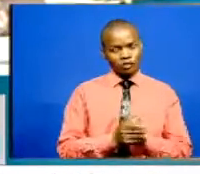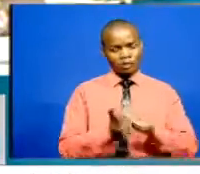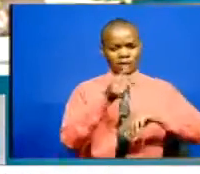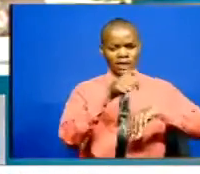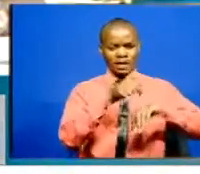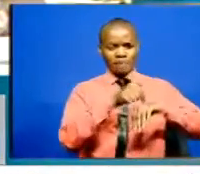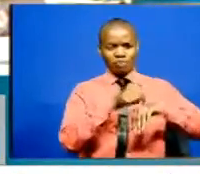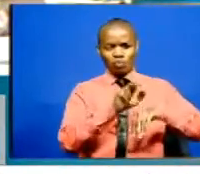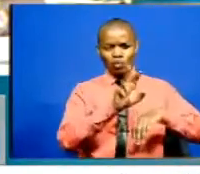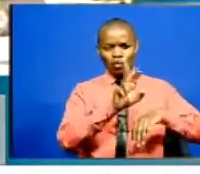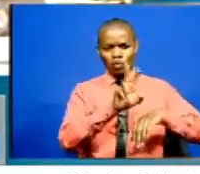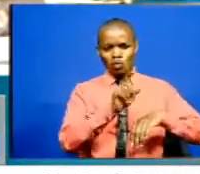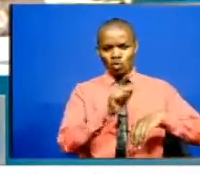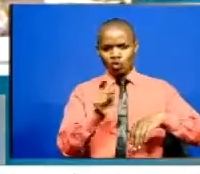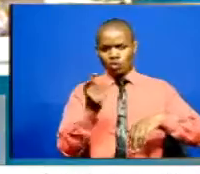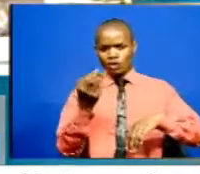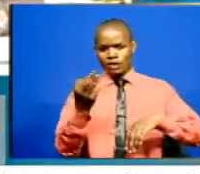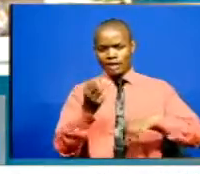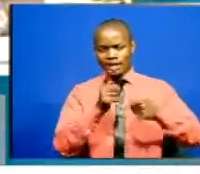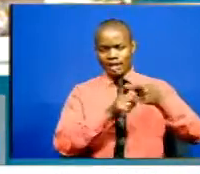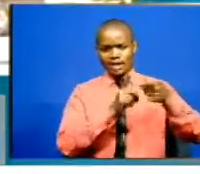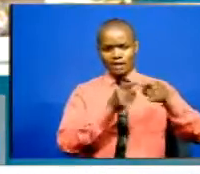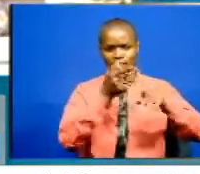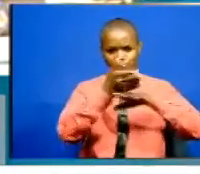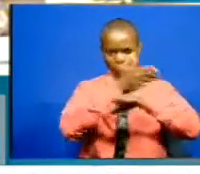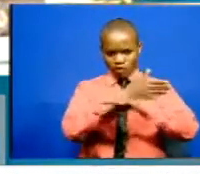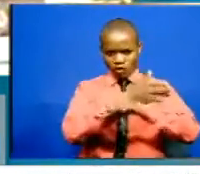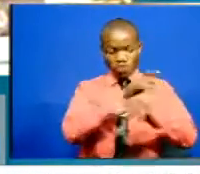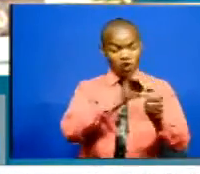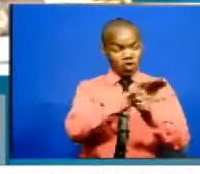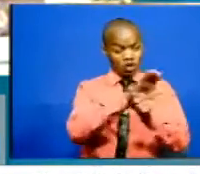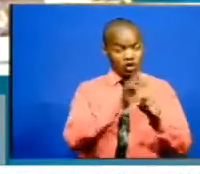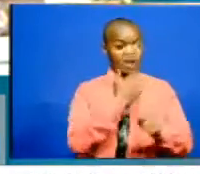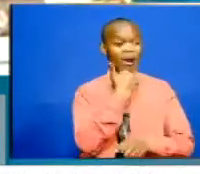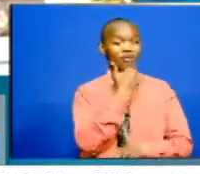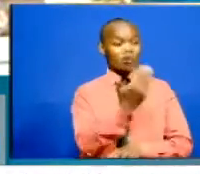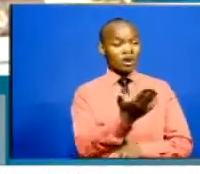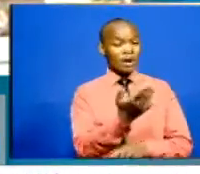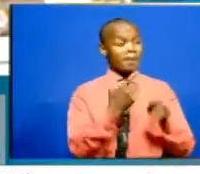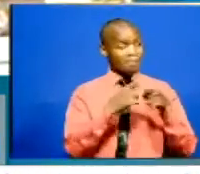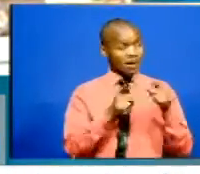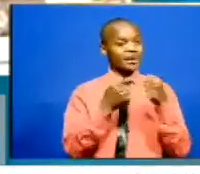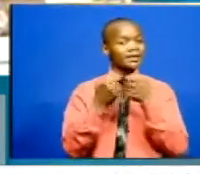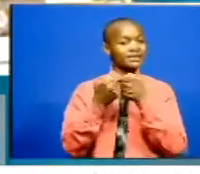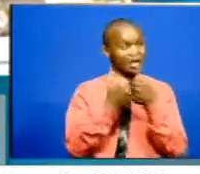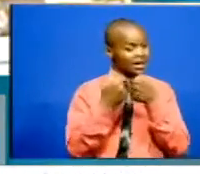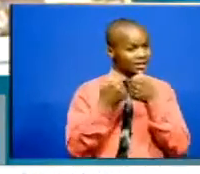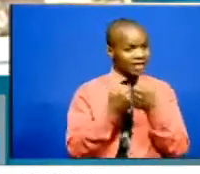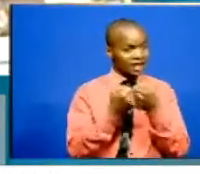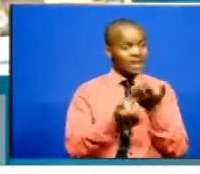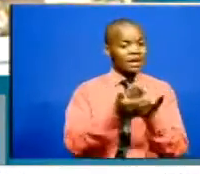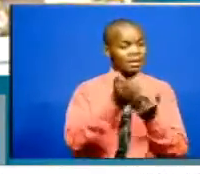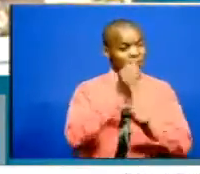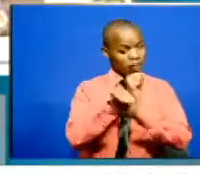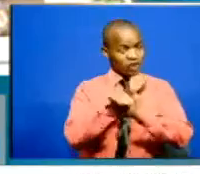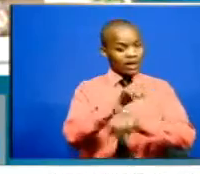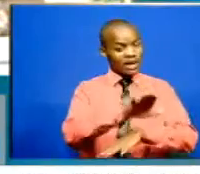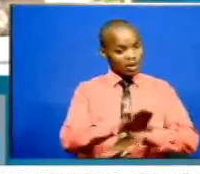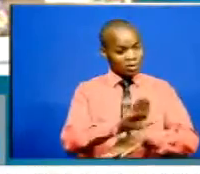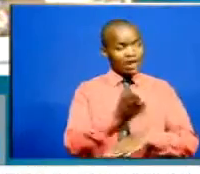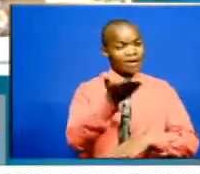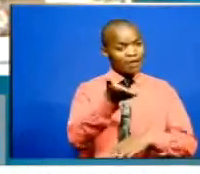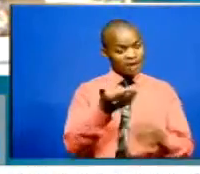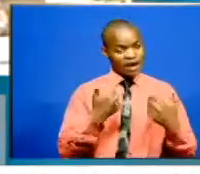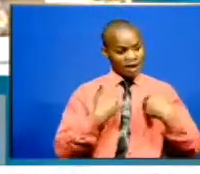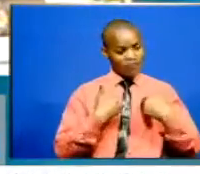perhaps 2-3 years ago, we didn't have the COVID-19 pandemic, and we also had challenges in conserving our environment. How was